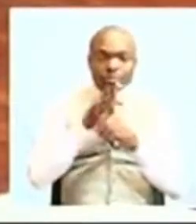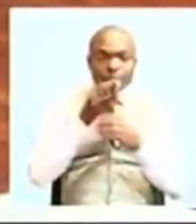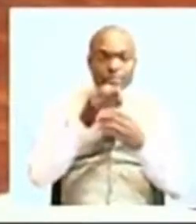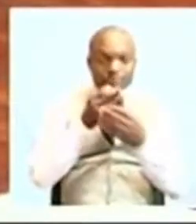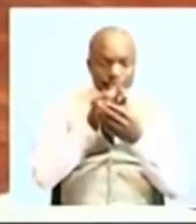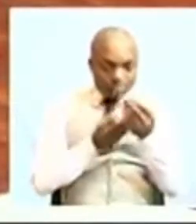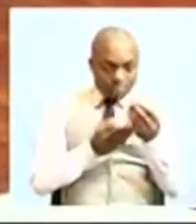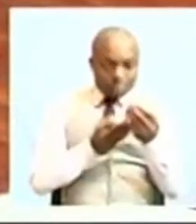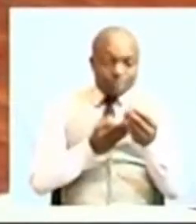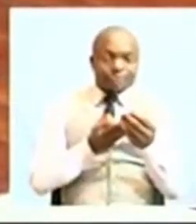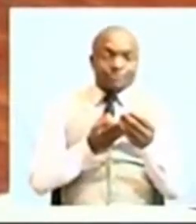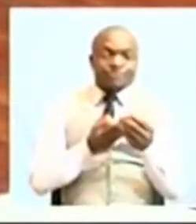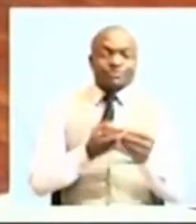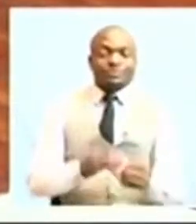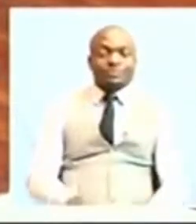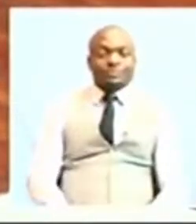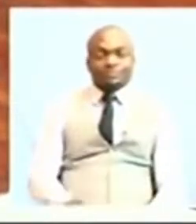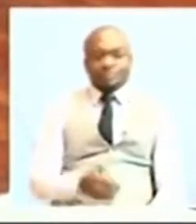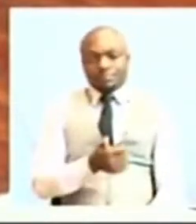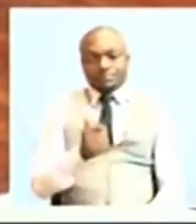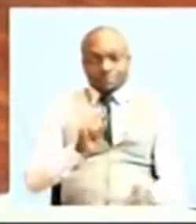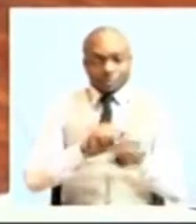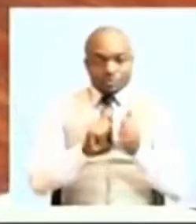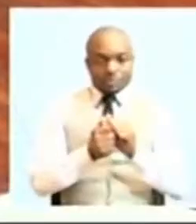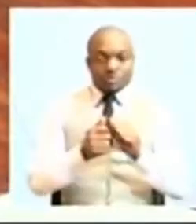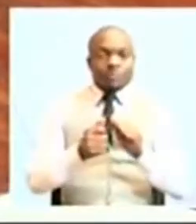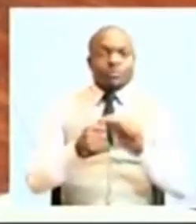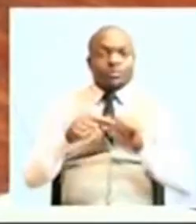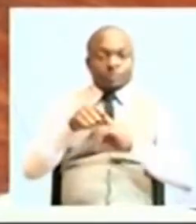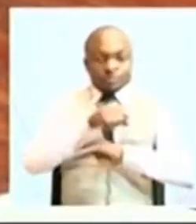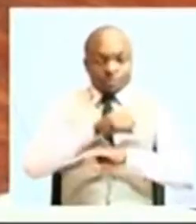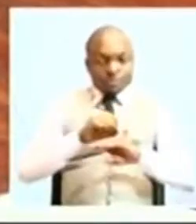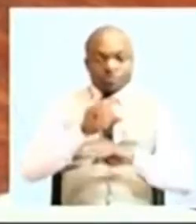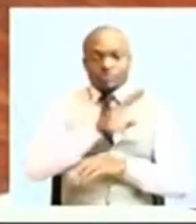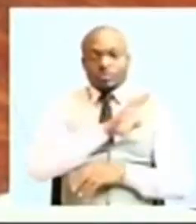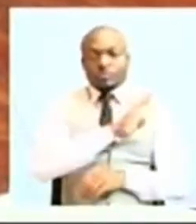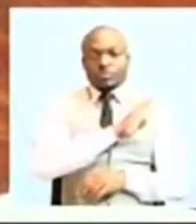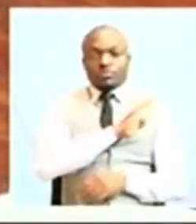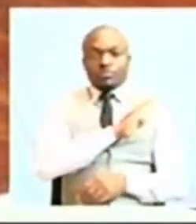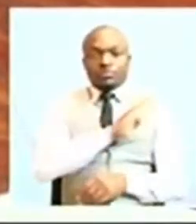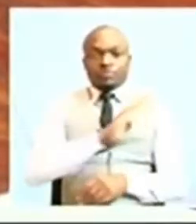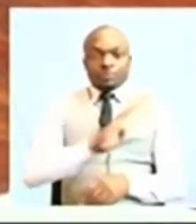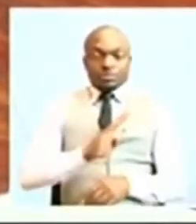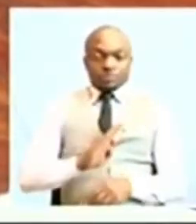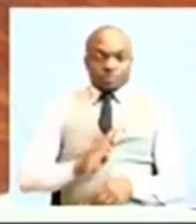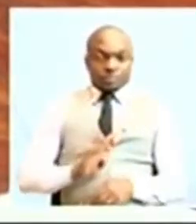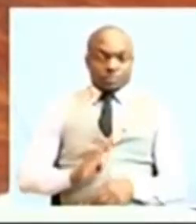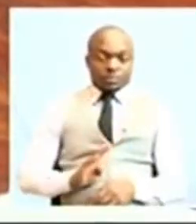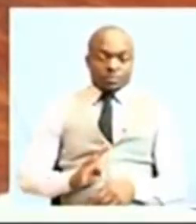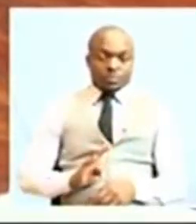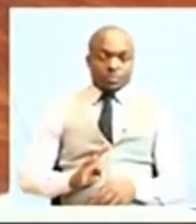The next query, Chair, relates to secondary boarding and skills development